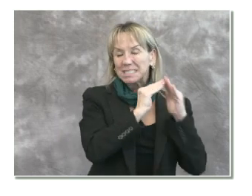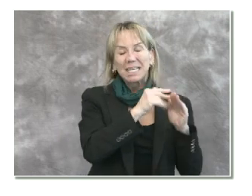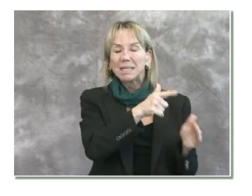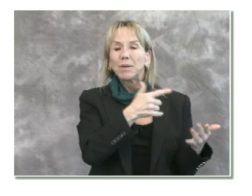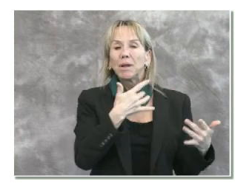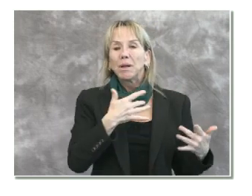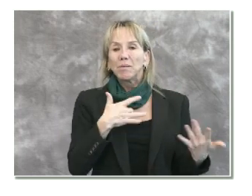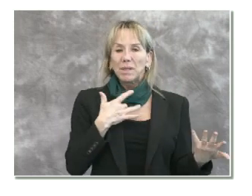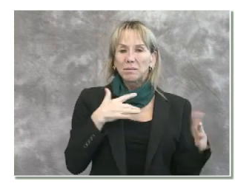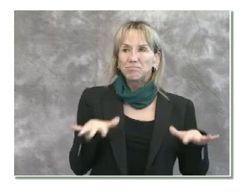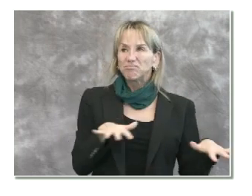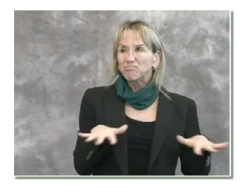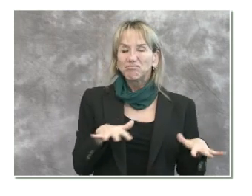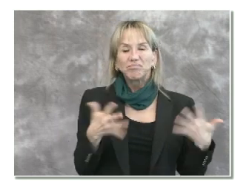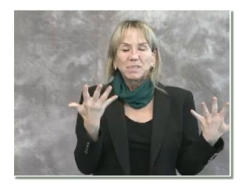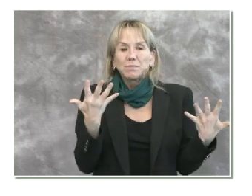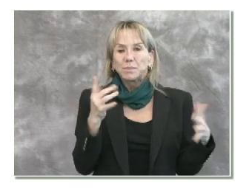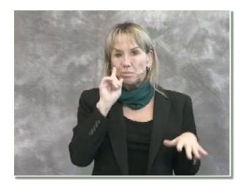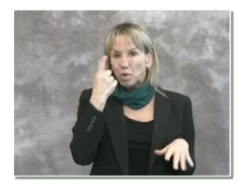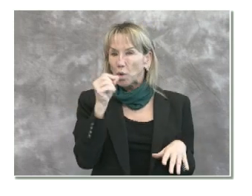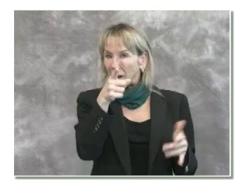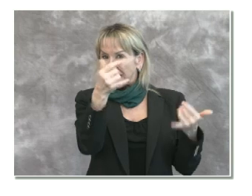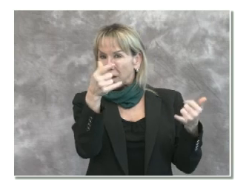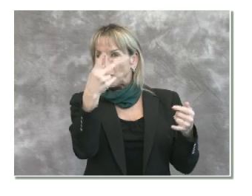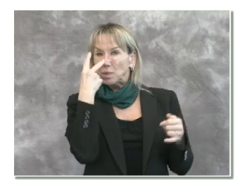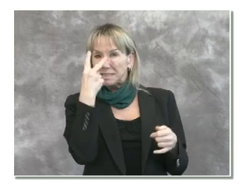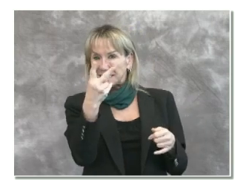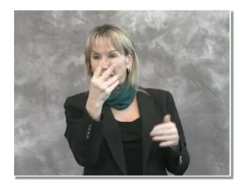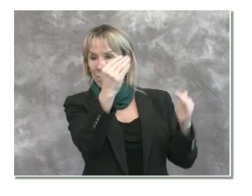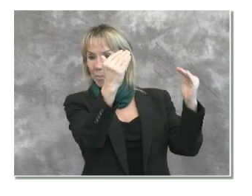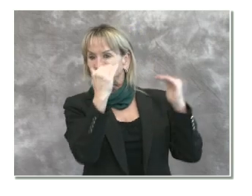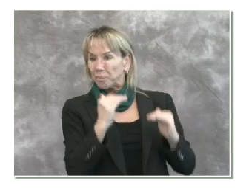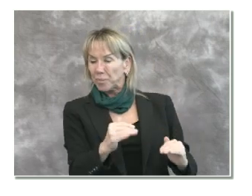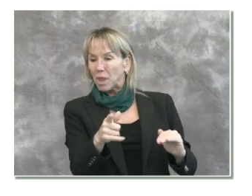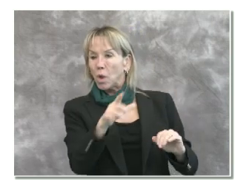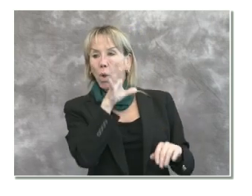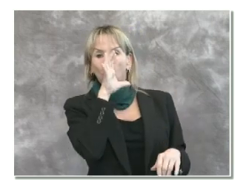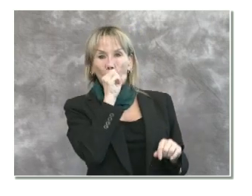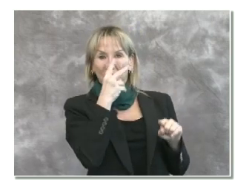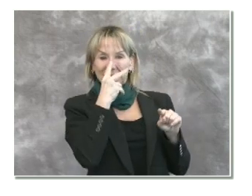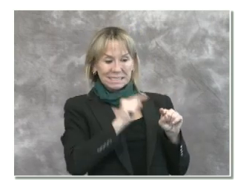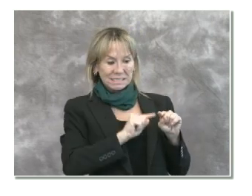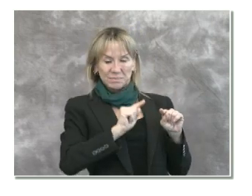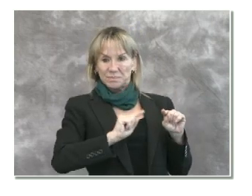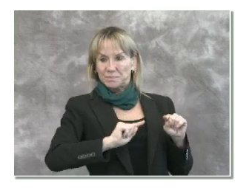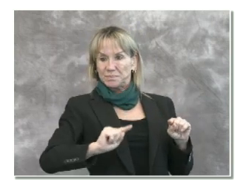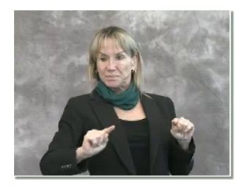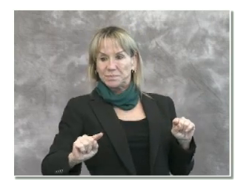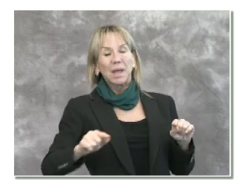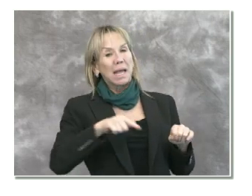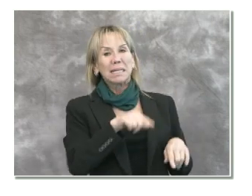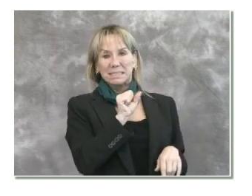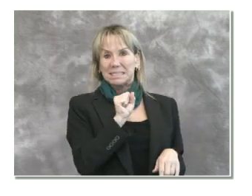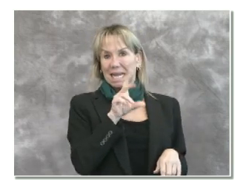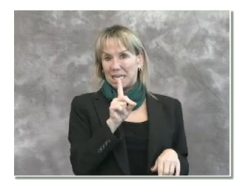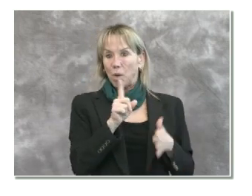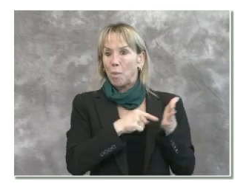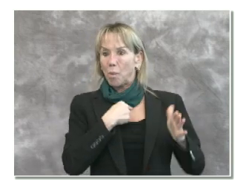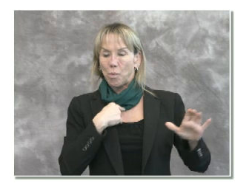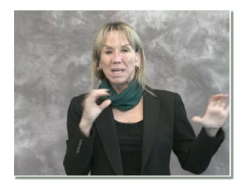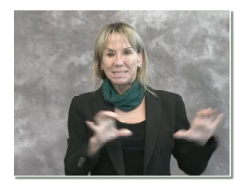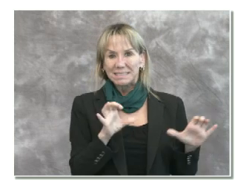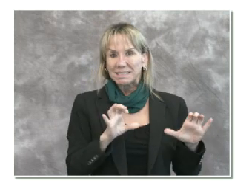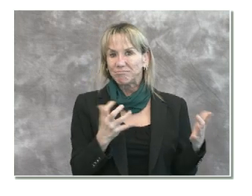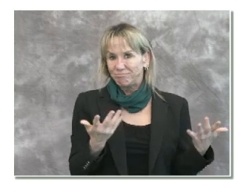see in the orange line is you see the San Diego new cases by date, and you see overlaid there all of the actions that we took. Our public